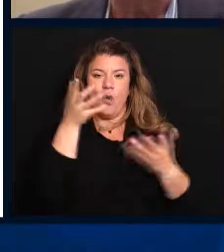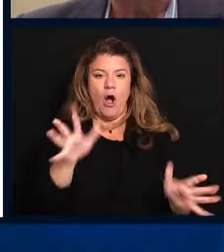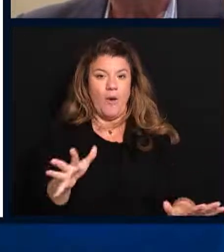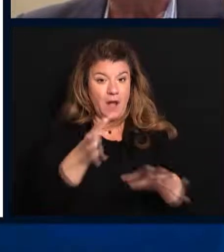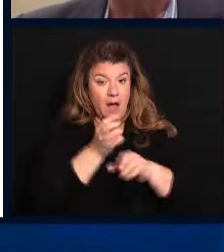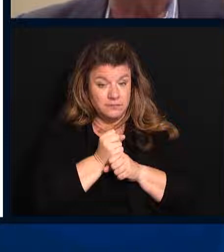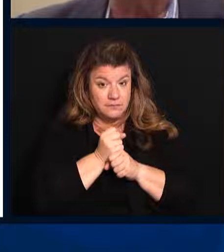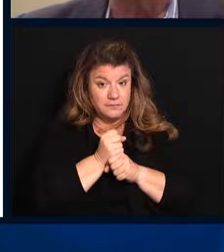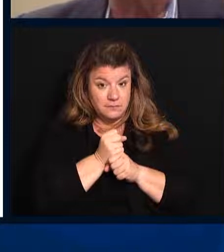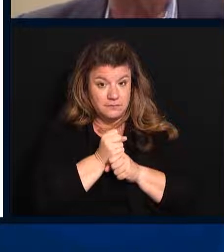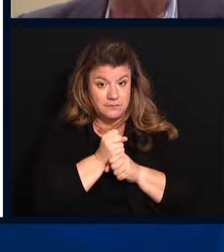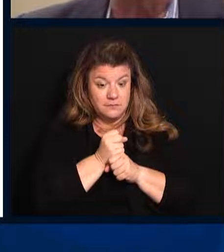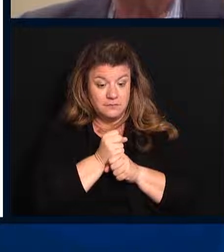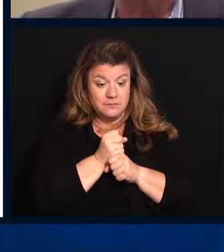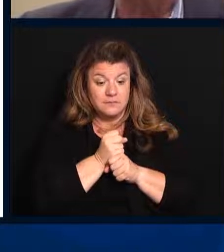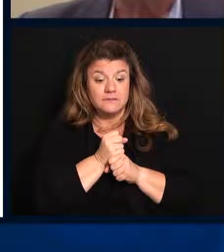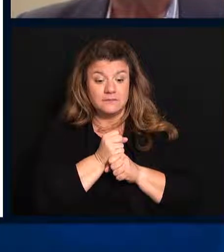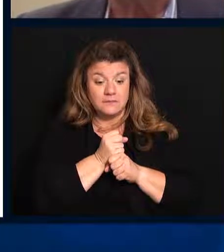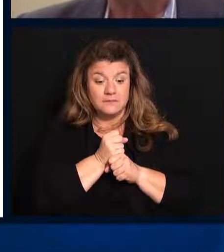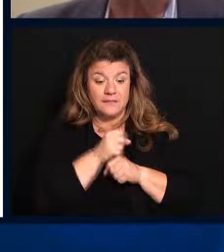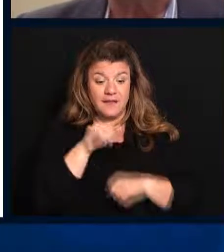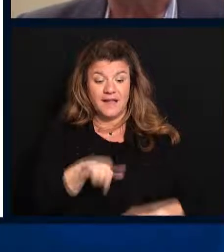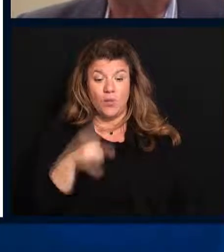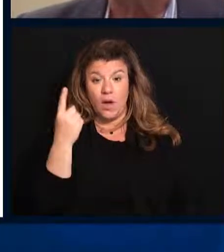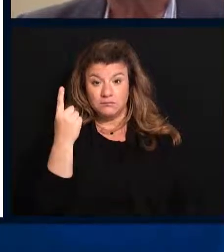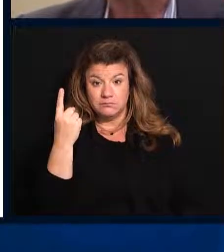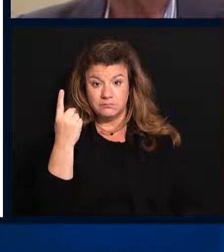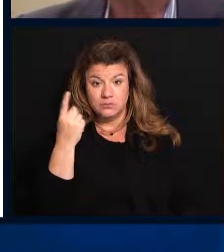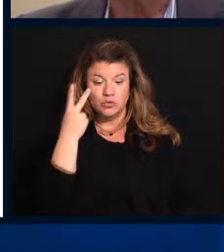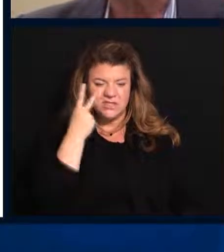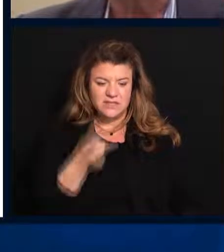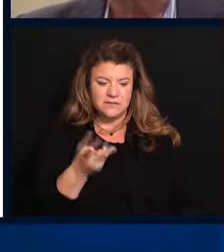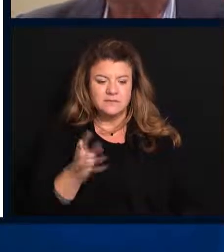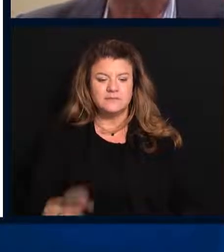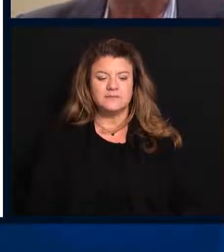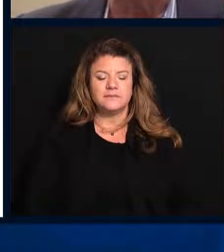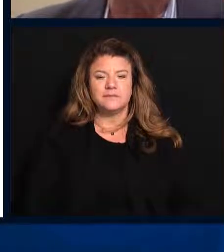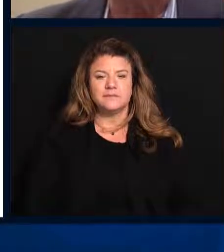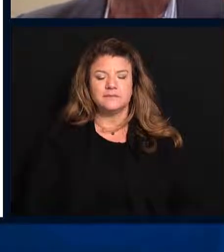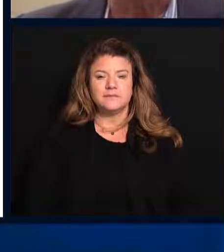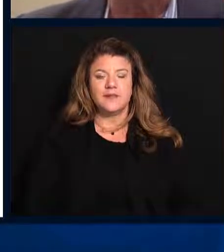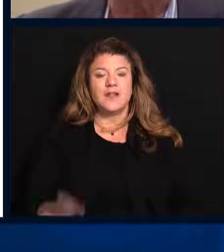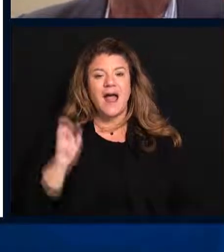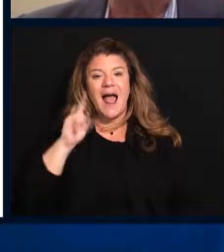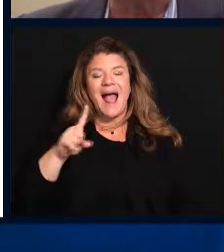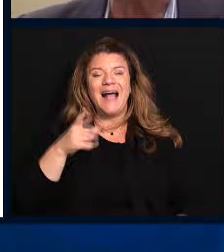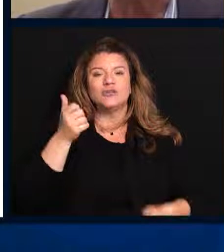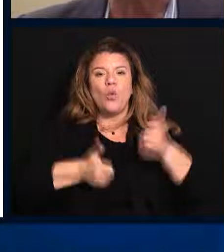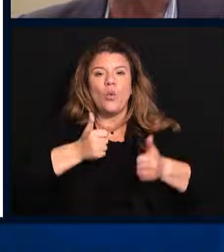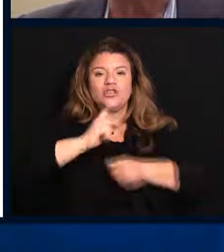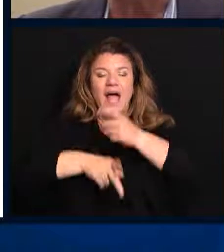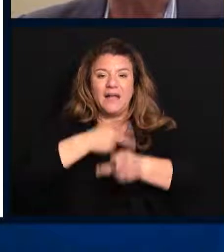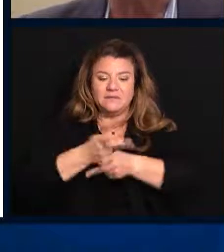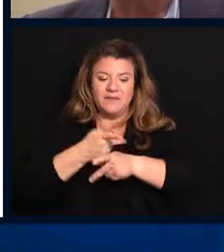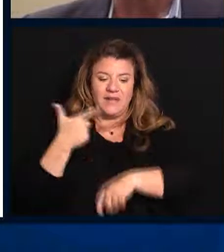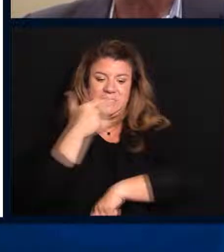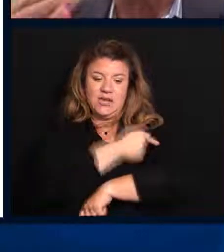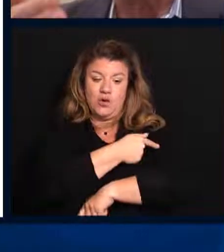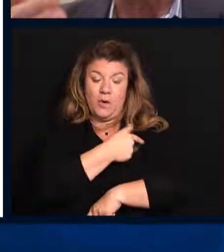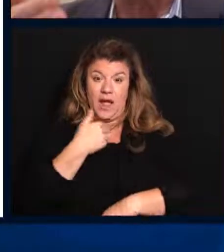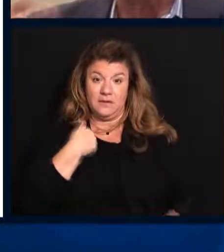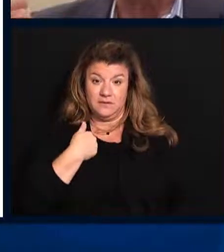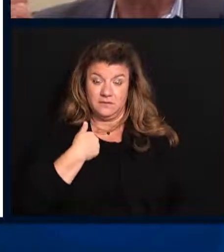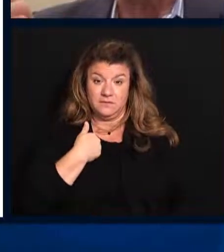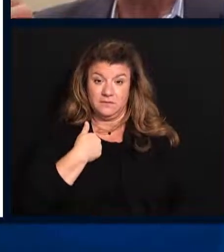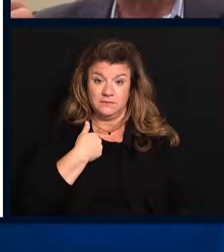received? And on this one, it would be 1. Next slide. And then we would ask what type of vaccine you've gotten so that